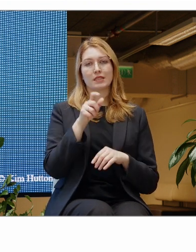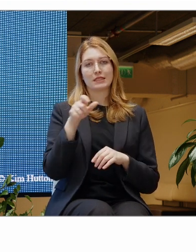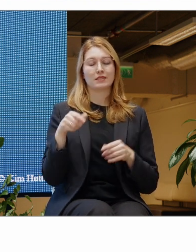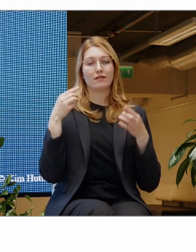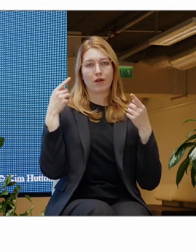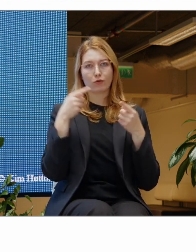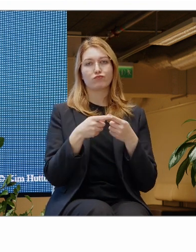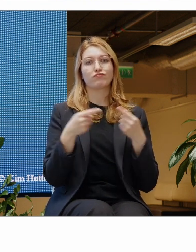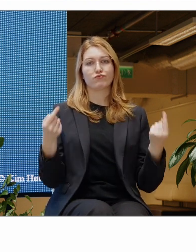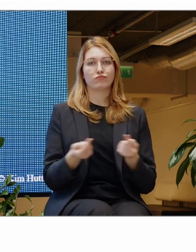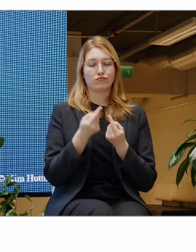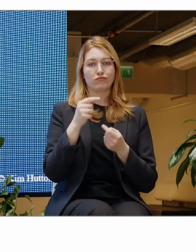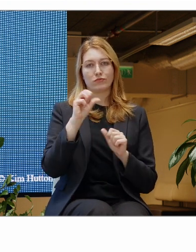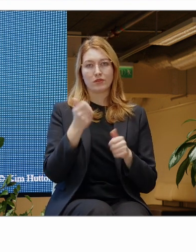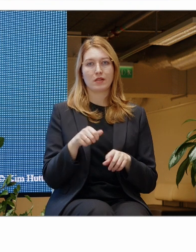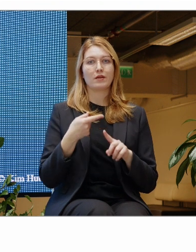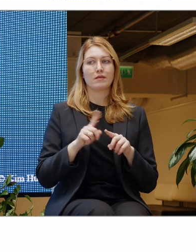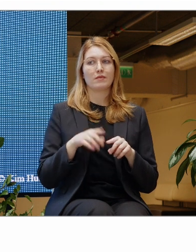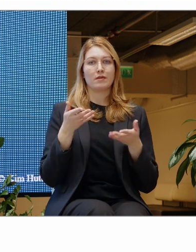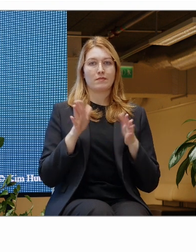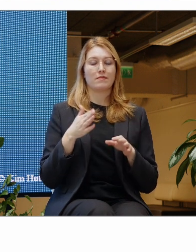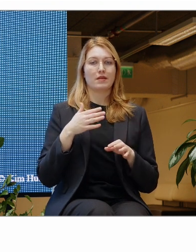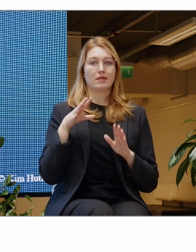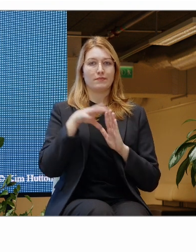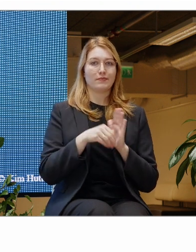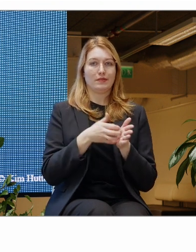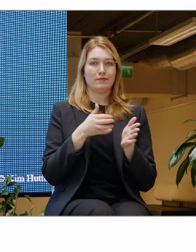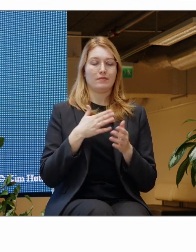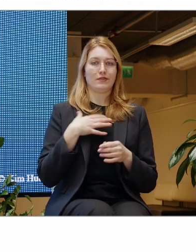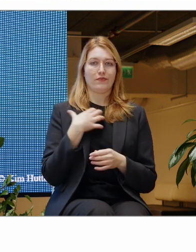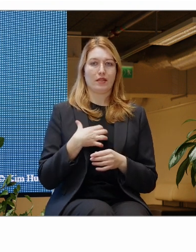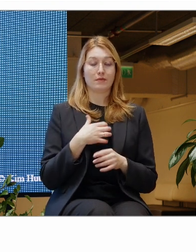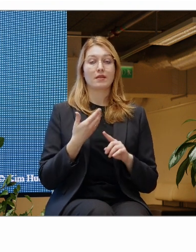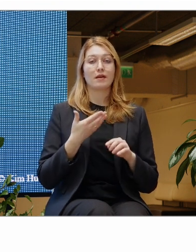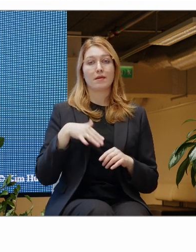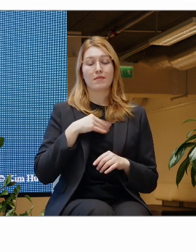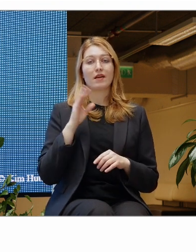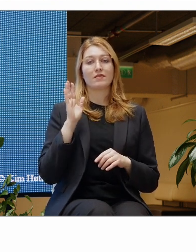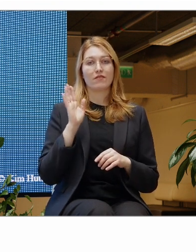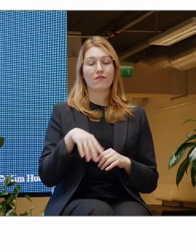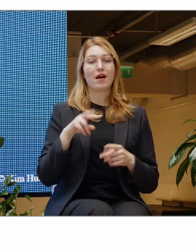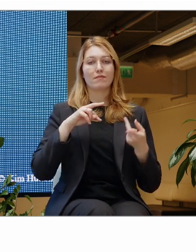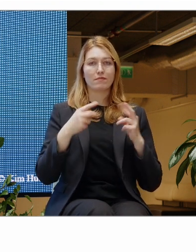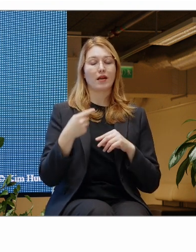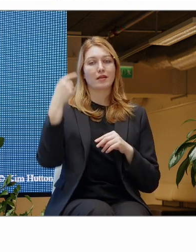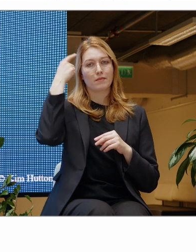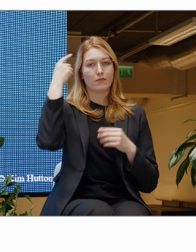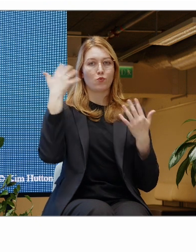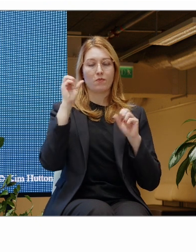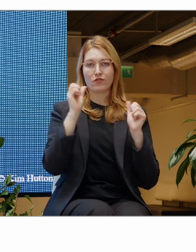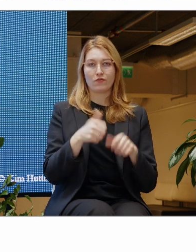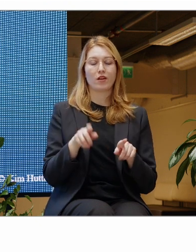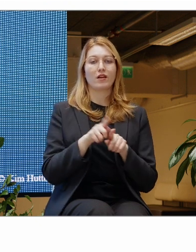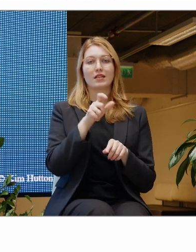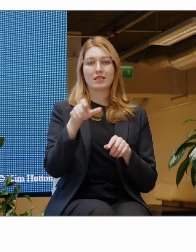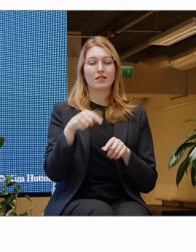design and better understanding my users' needs. So we can shift mindsets. We can change people's minds